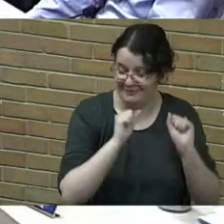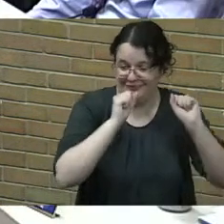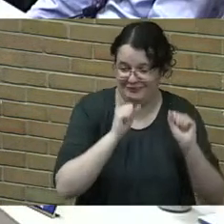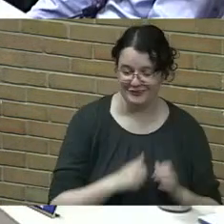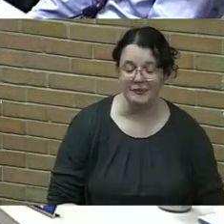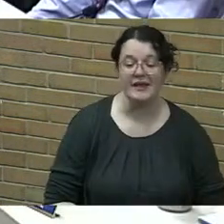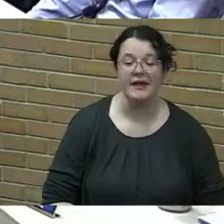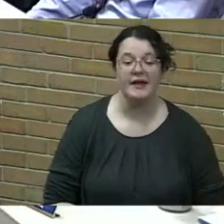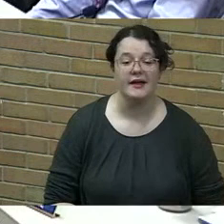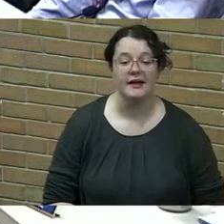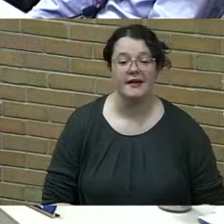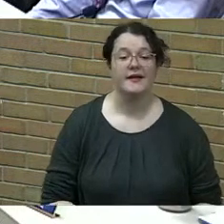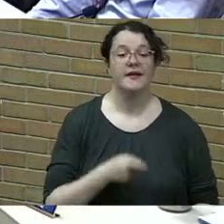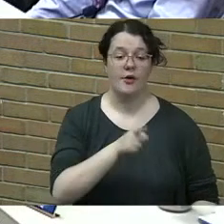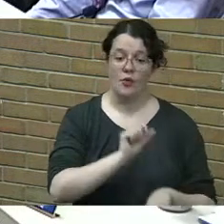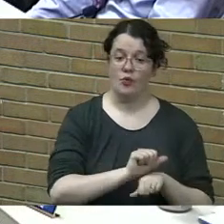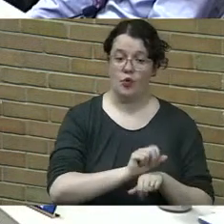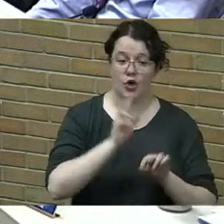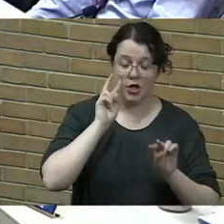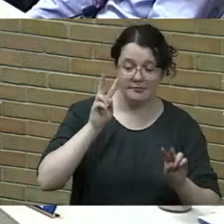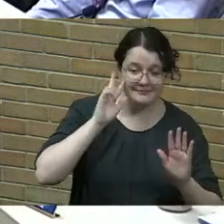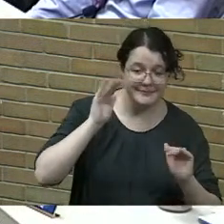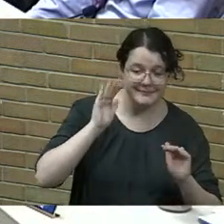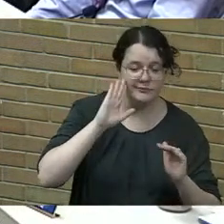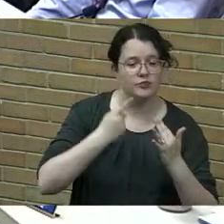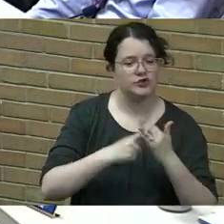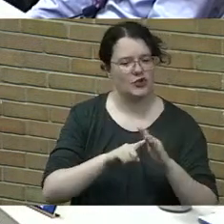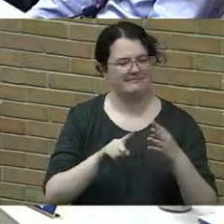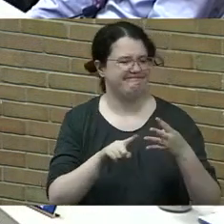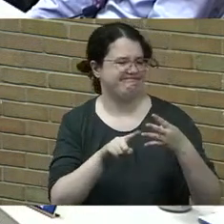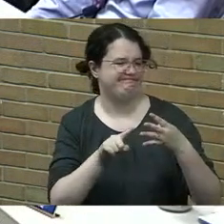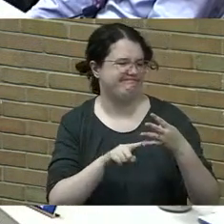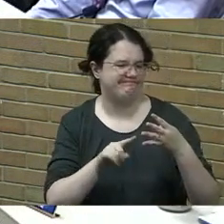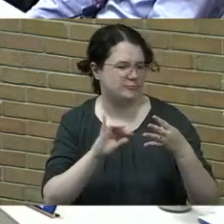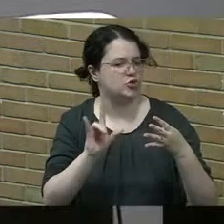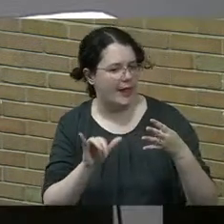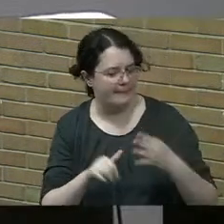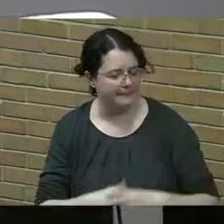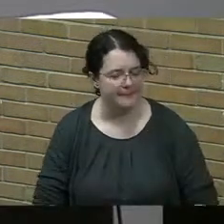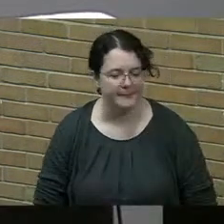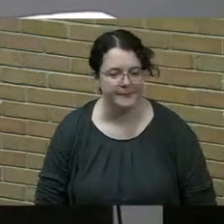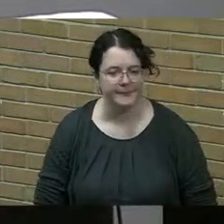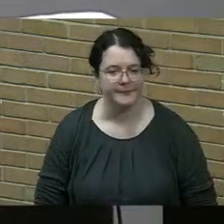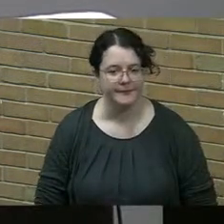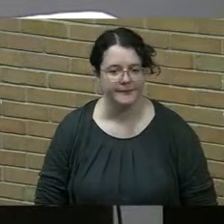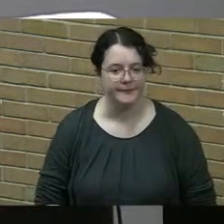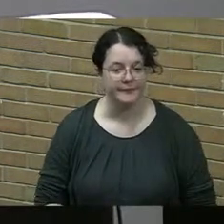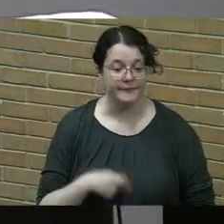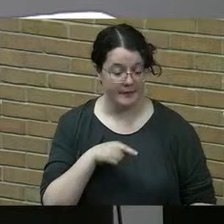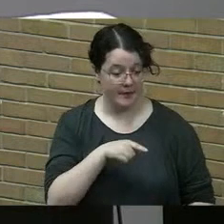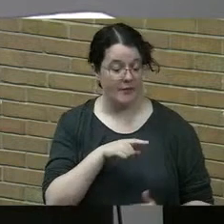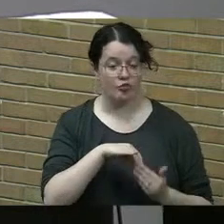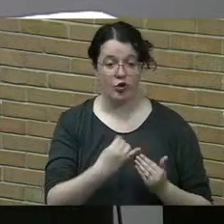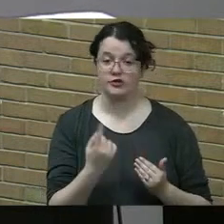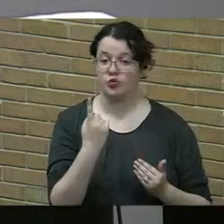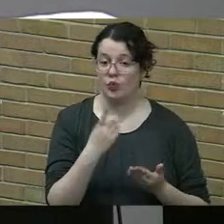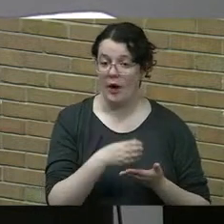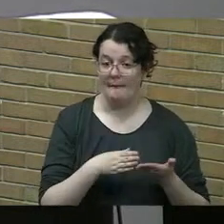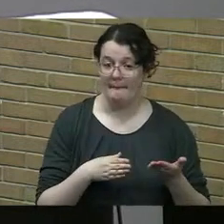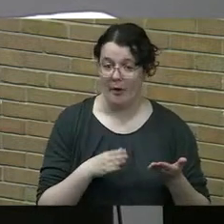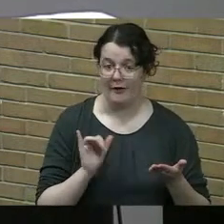The work is anticipated to begin in late July in Brighton. And one element of that project to